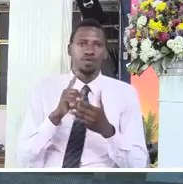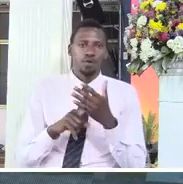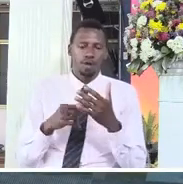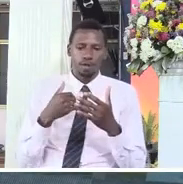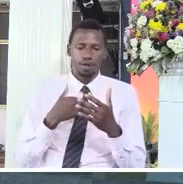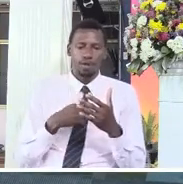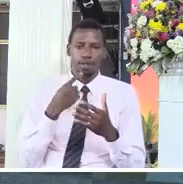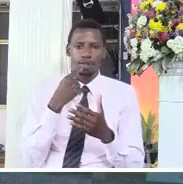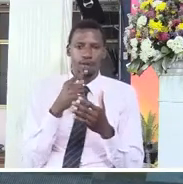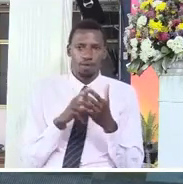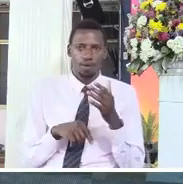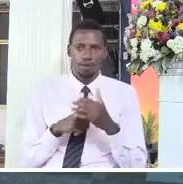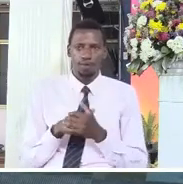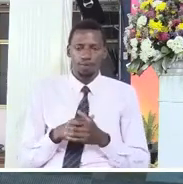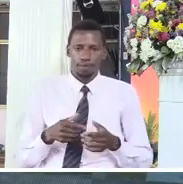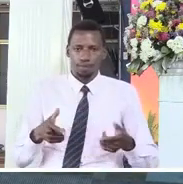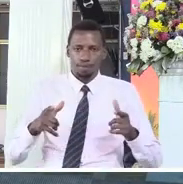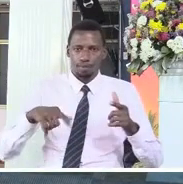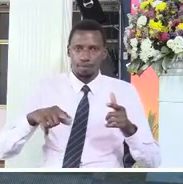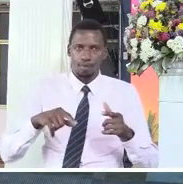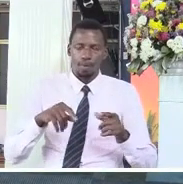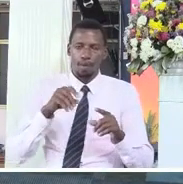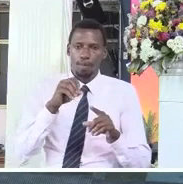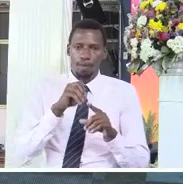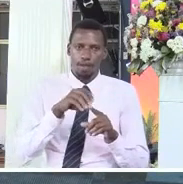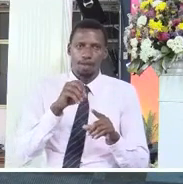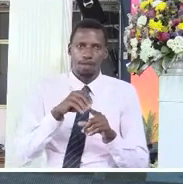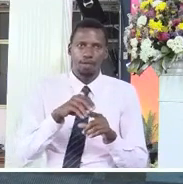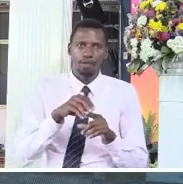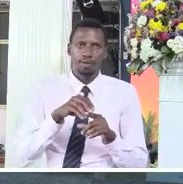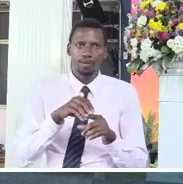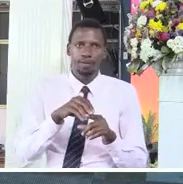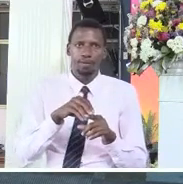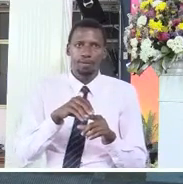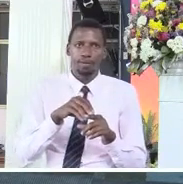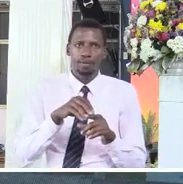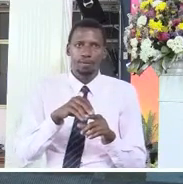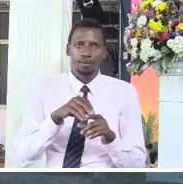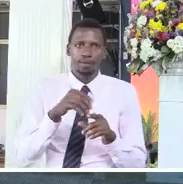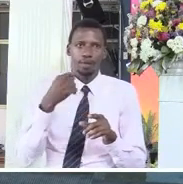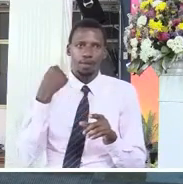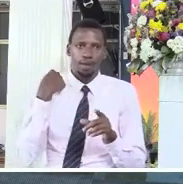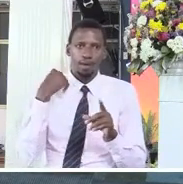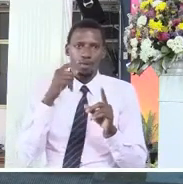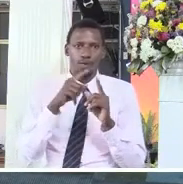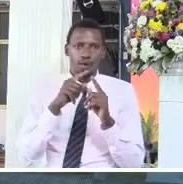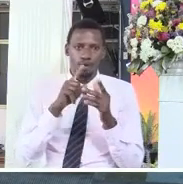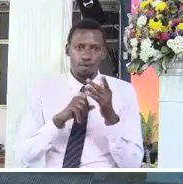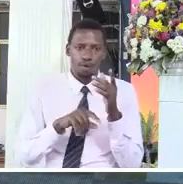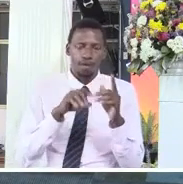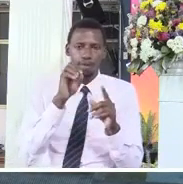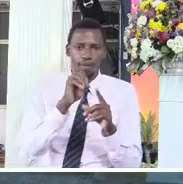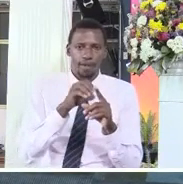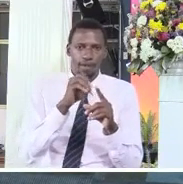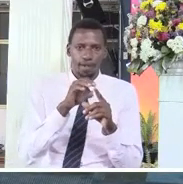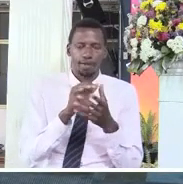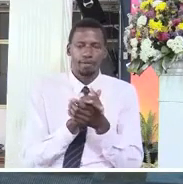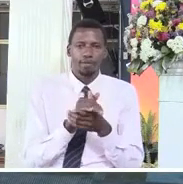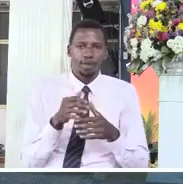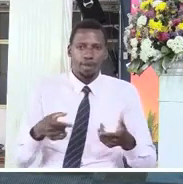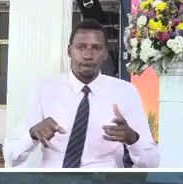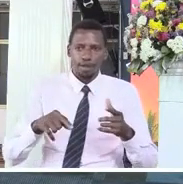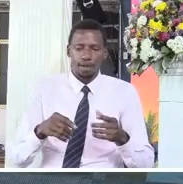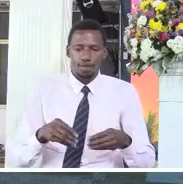that let us mentor. I would still, number one is mentorship. Let us